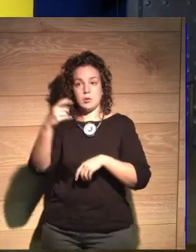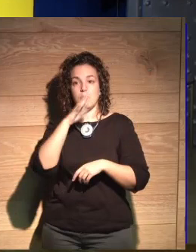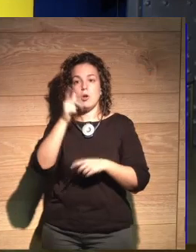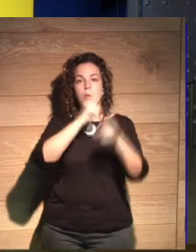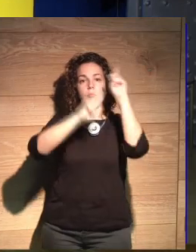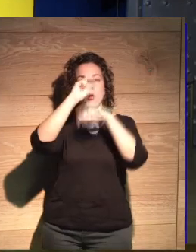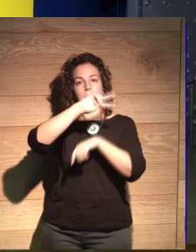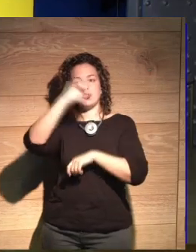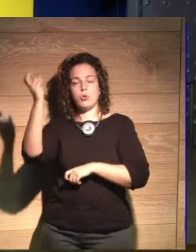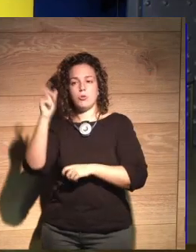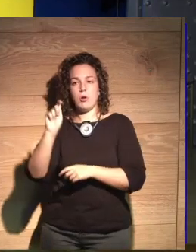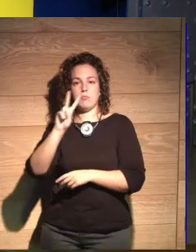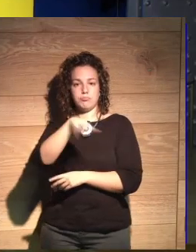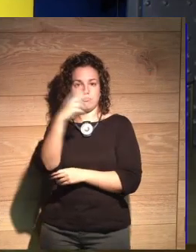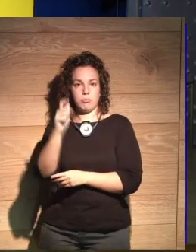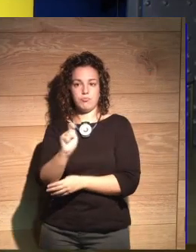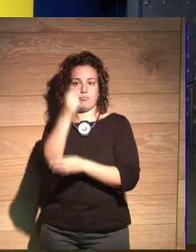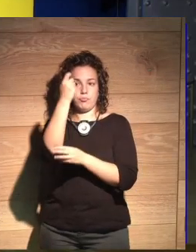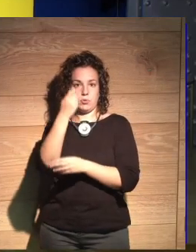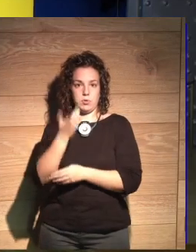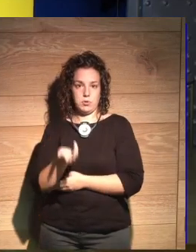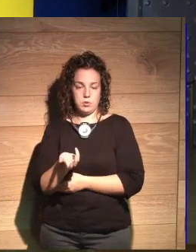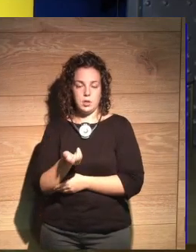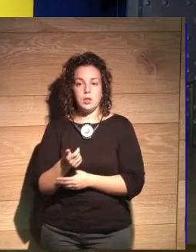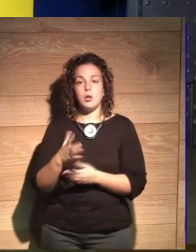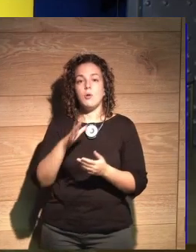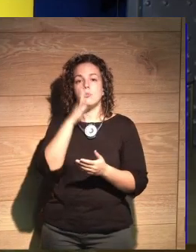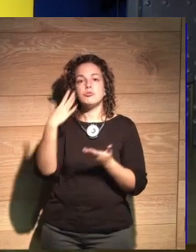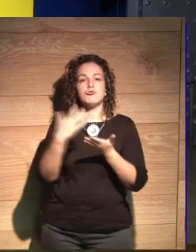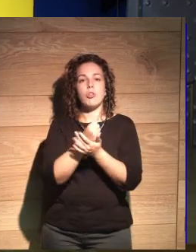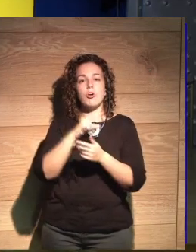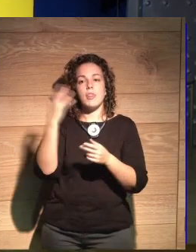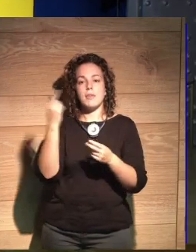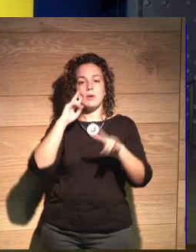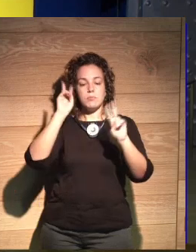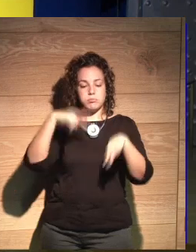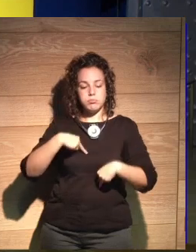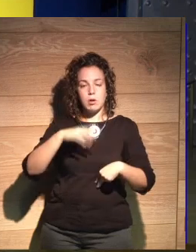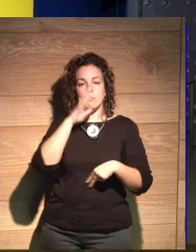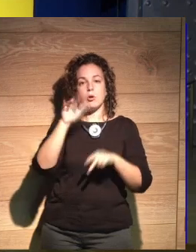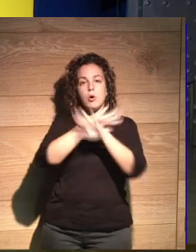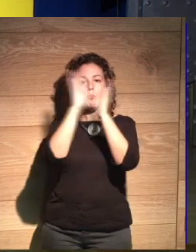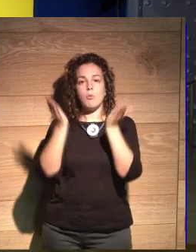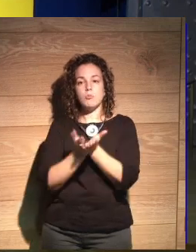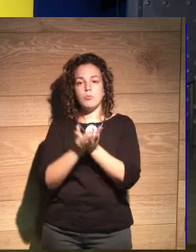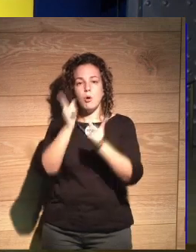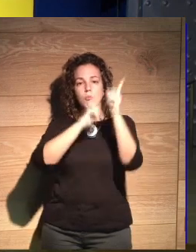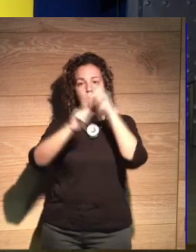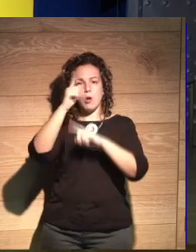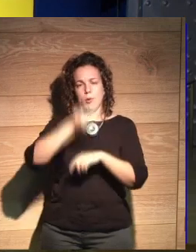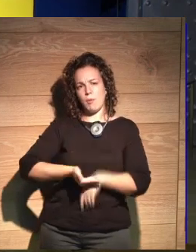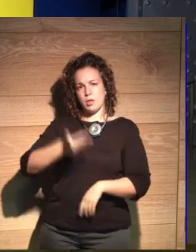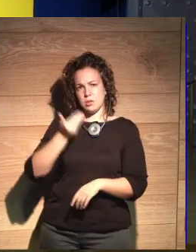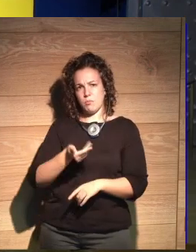to acknowledge that the world is facing serious problems today. Should we be optimistic or should we be